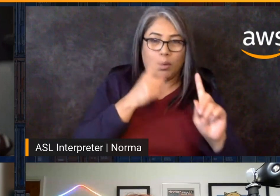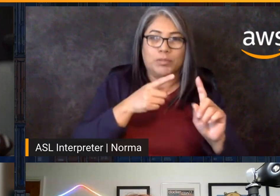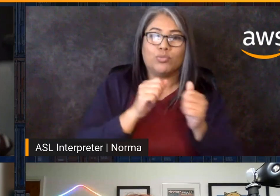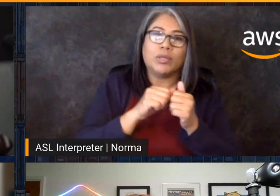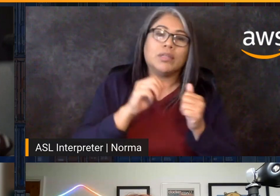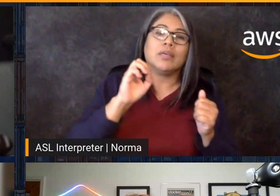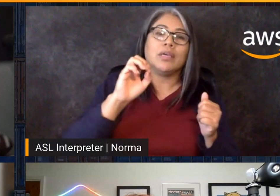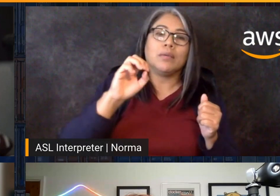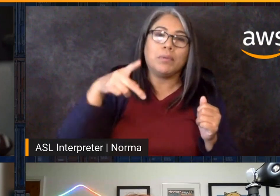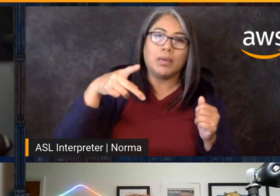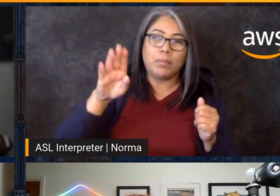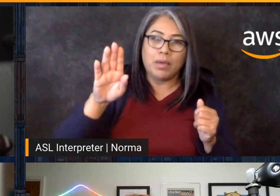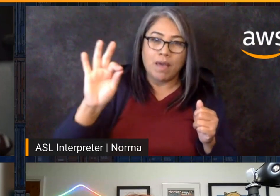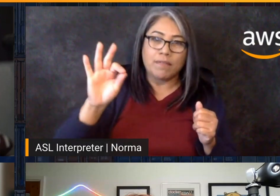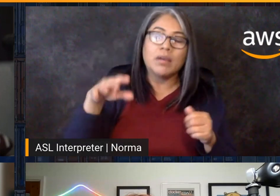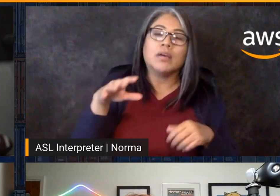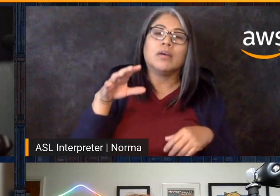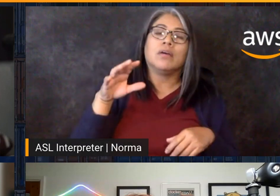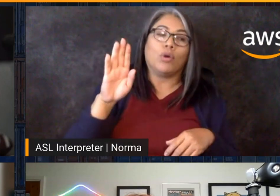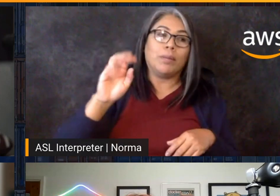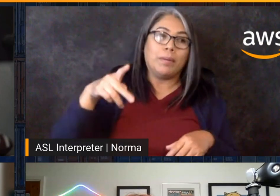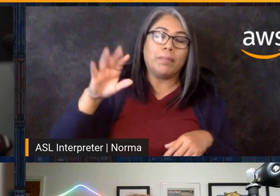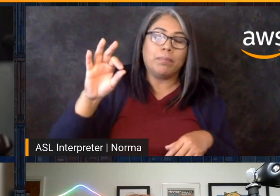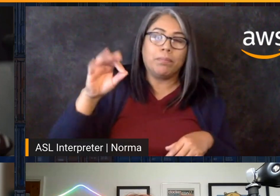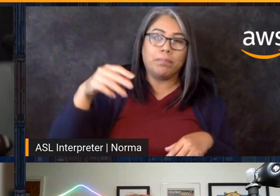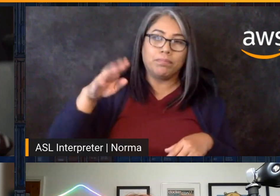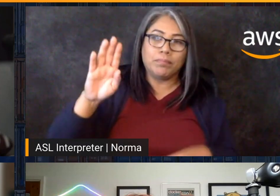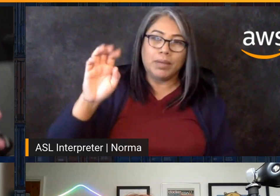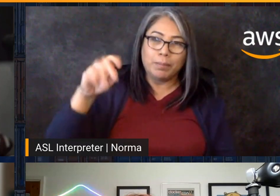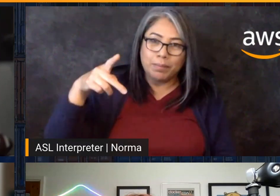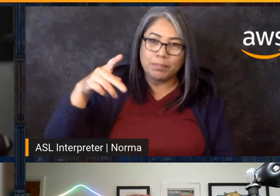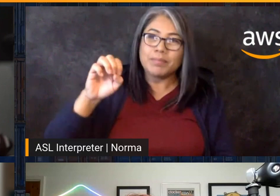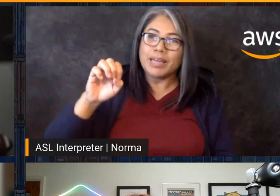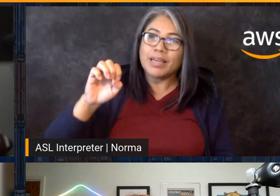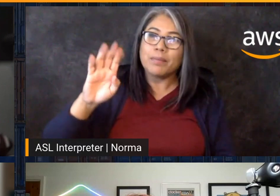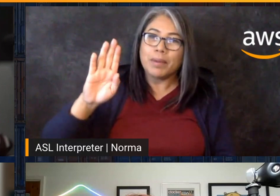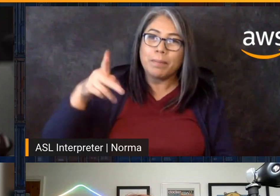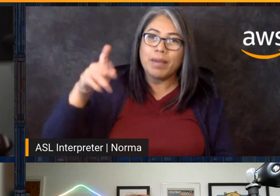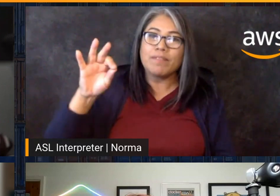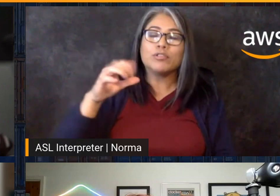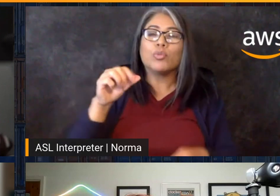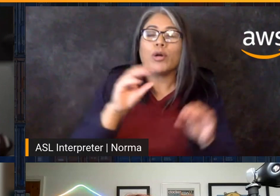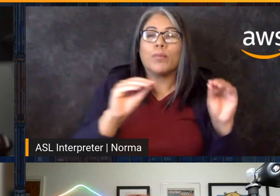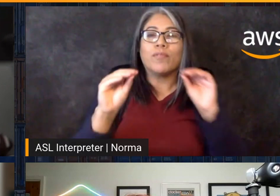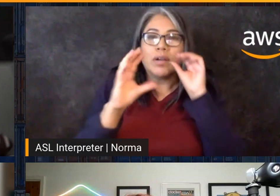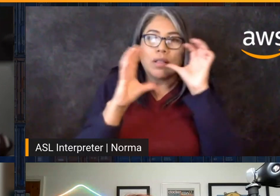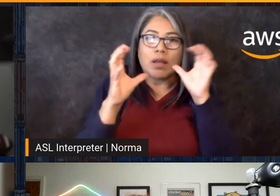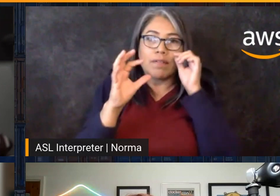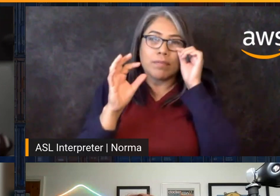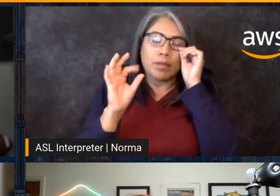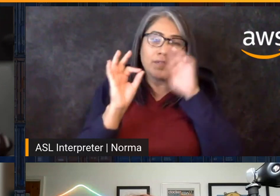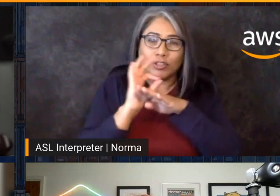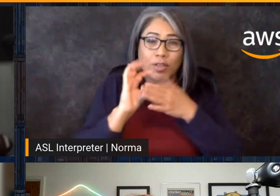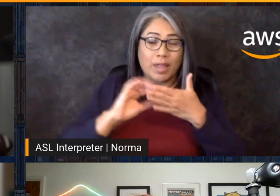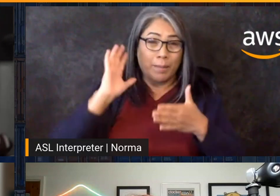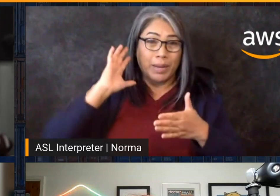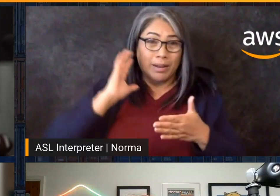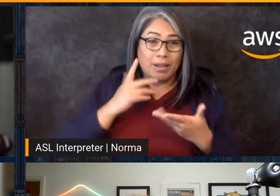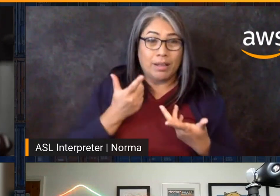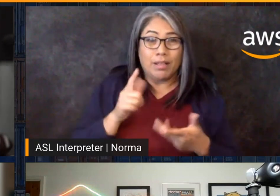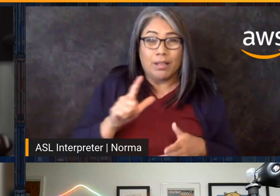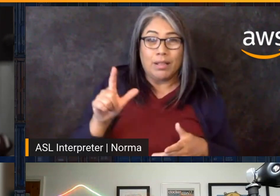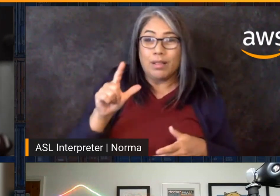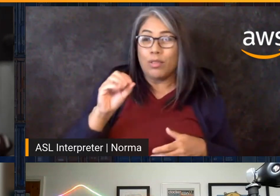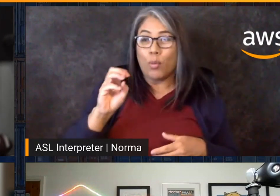we're basically moving quite a lot of the functions that have traditionally been lower level things. Like, for example,